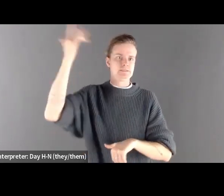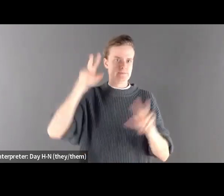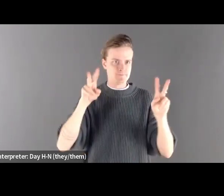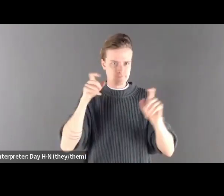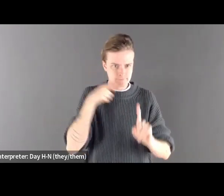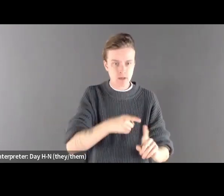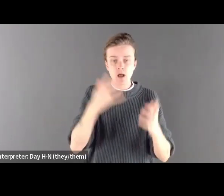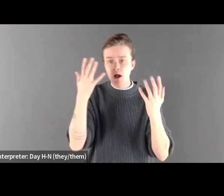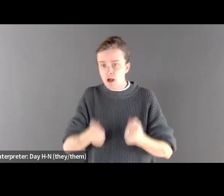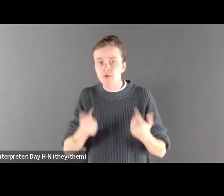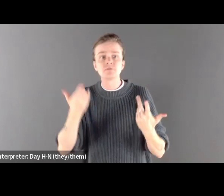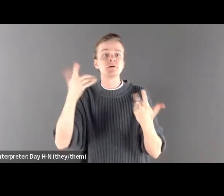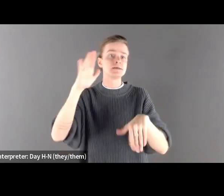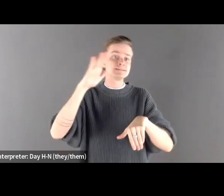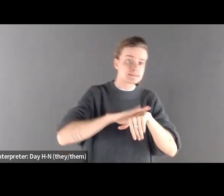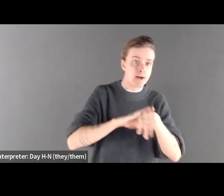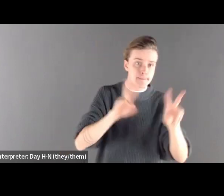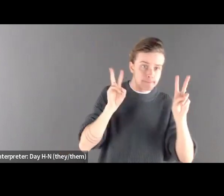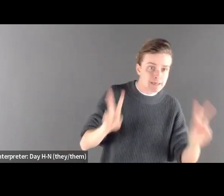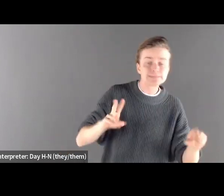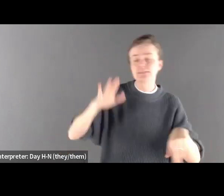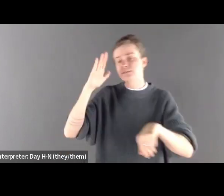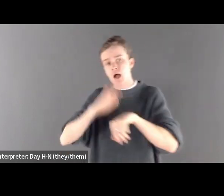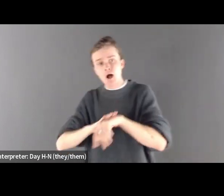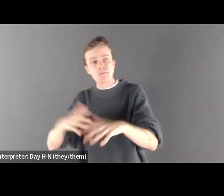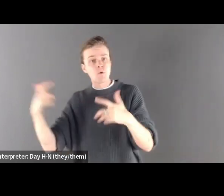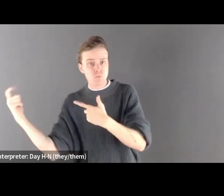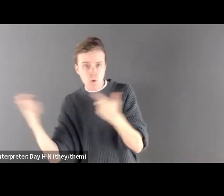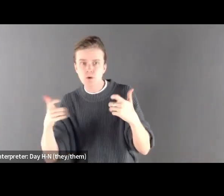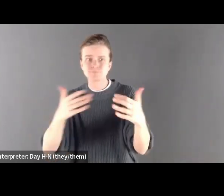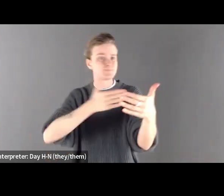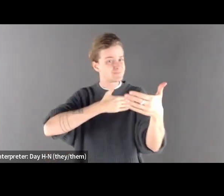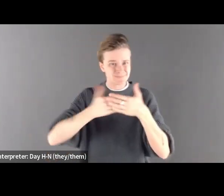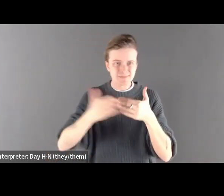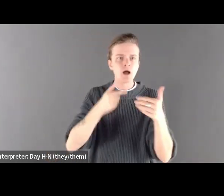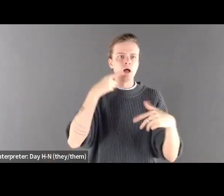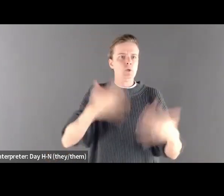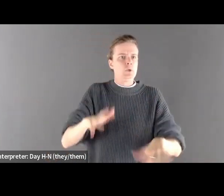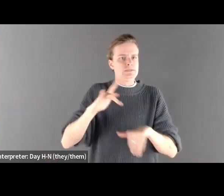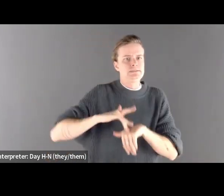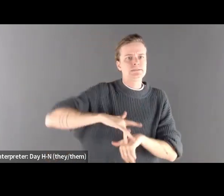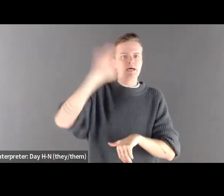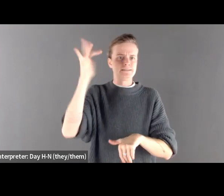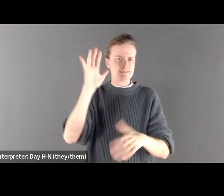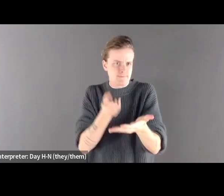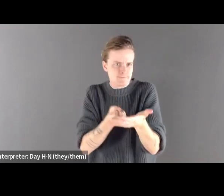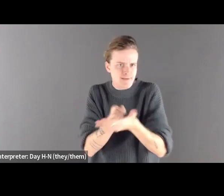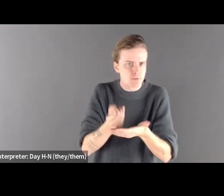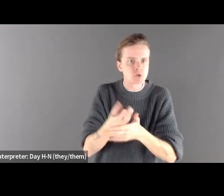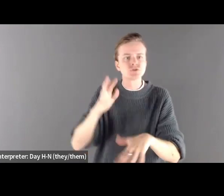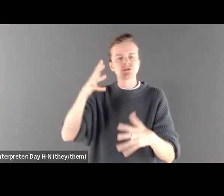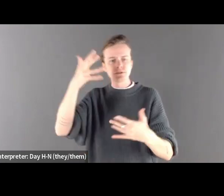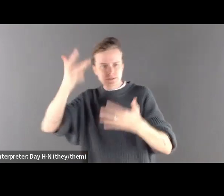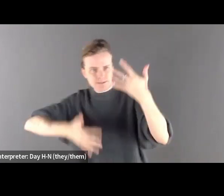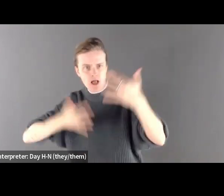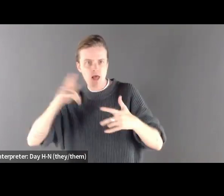war. They are interesting because of the funds that they manage, the sensitive data that they're hosting and